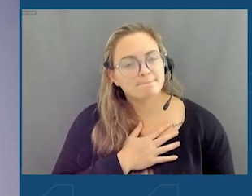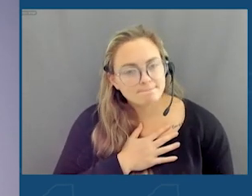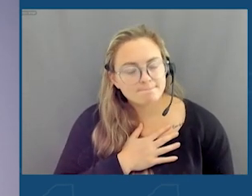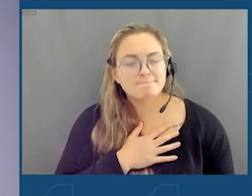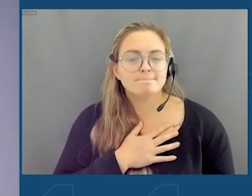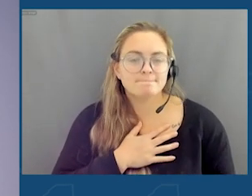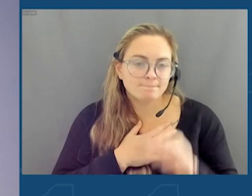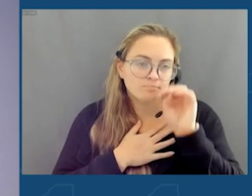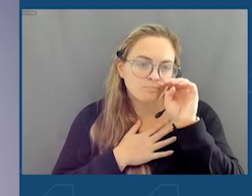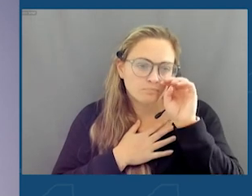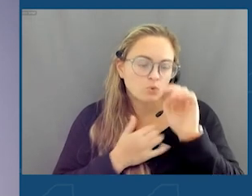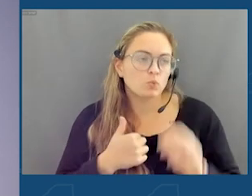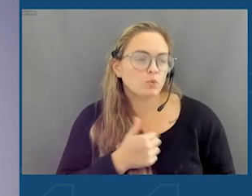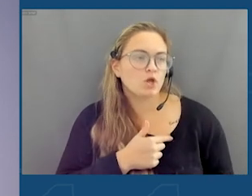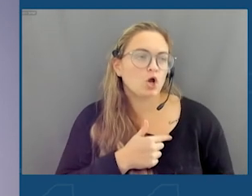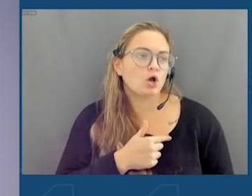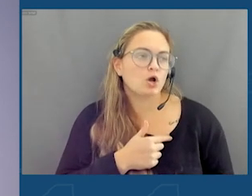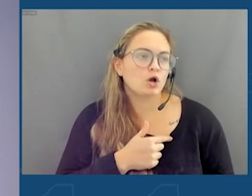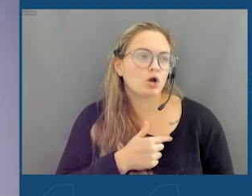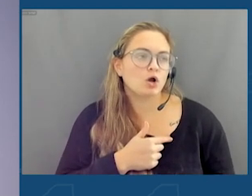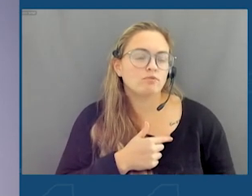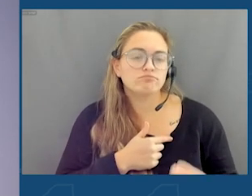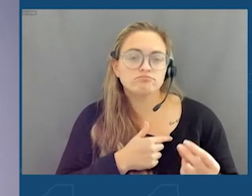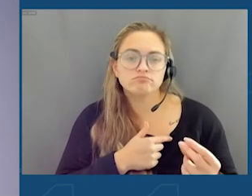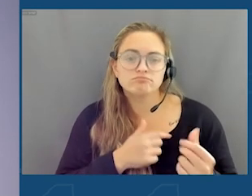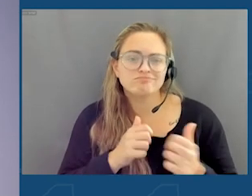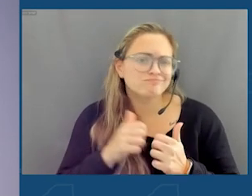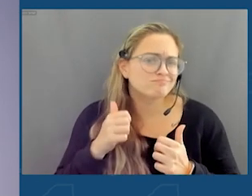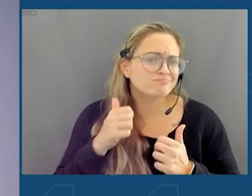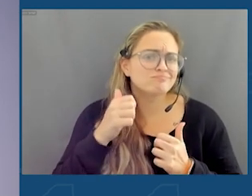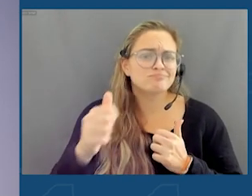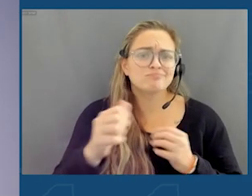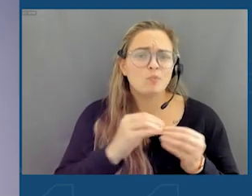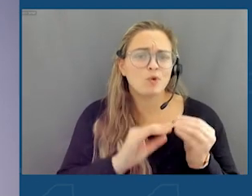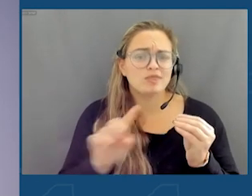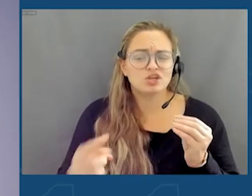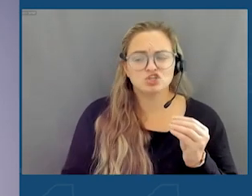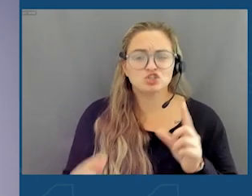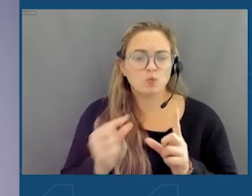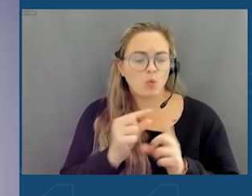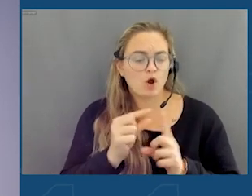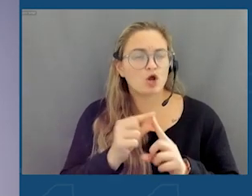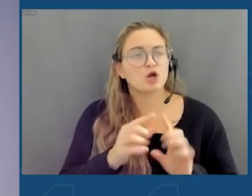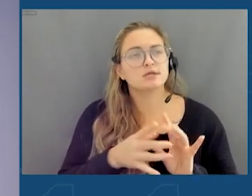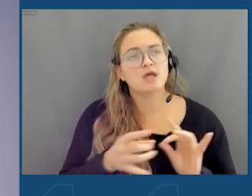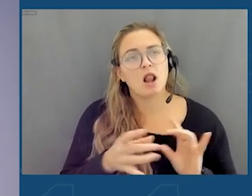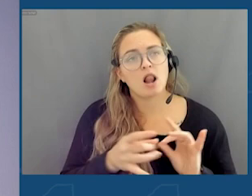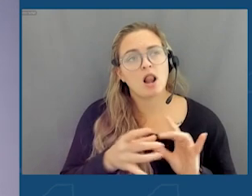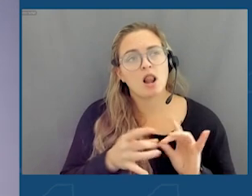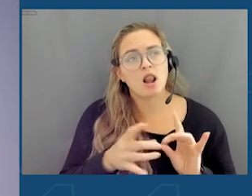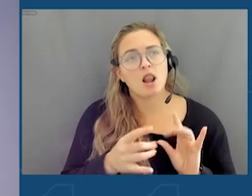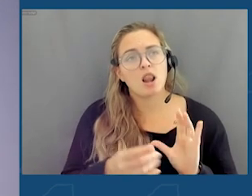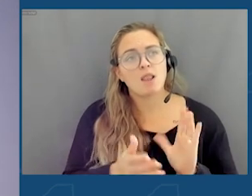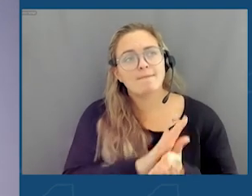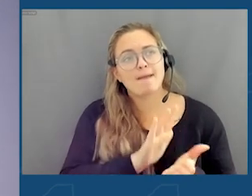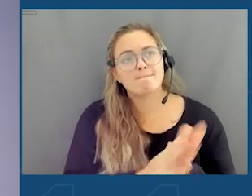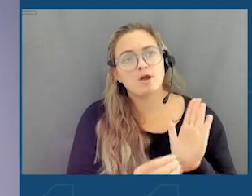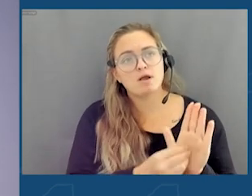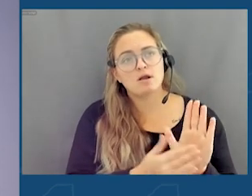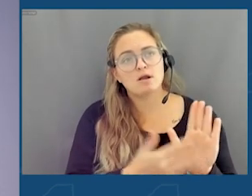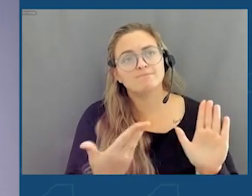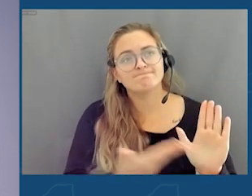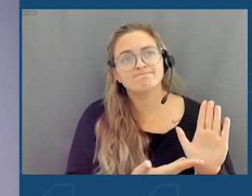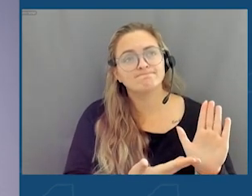is that we're moving so far beyond words on a page. You know, this week in New York,